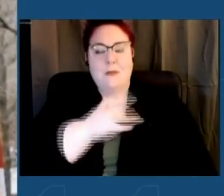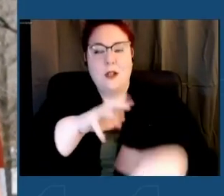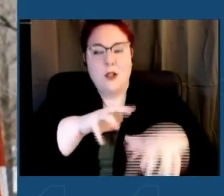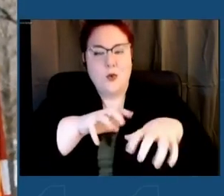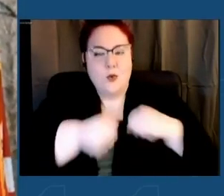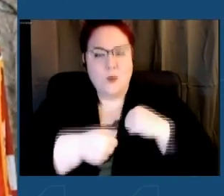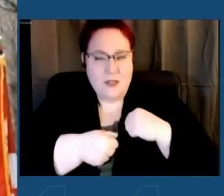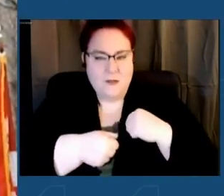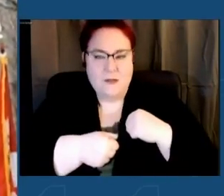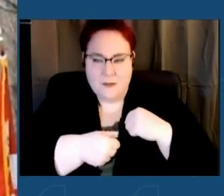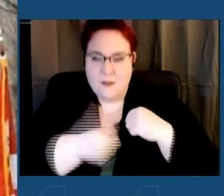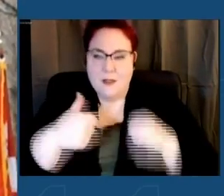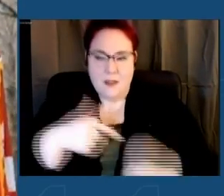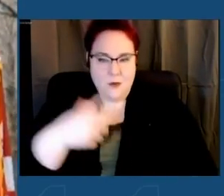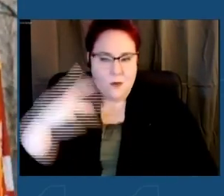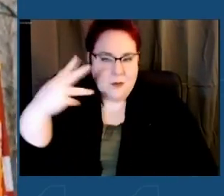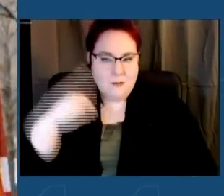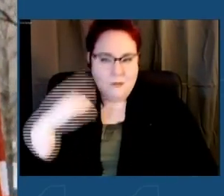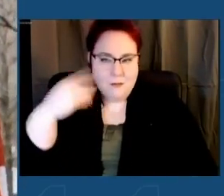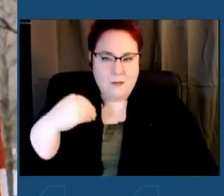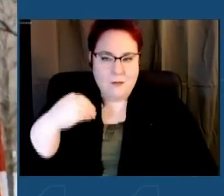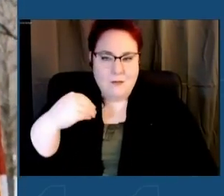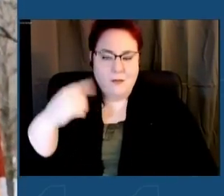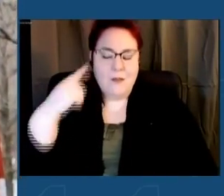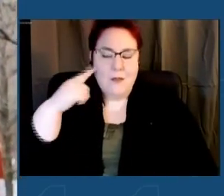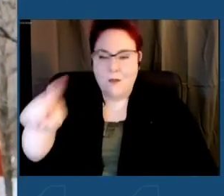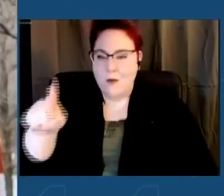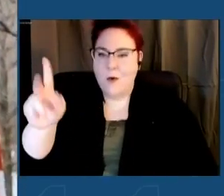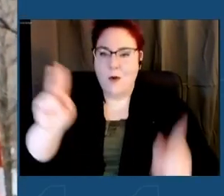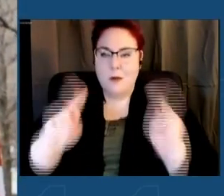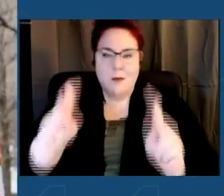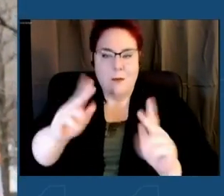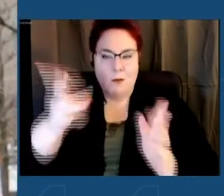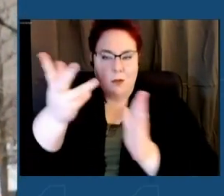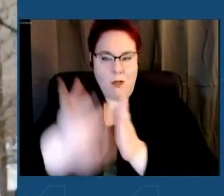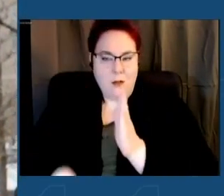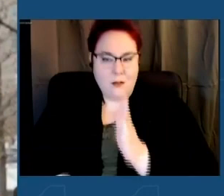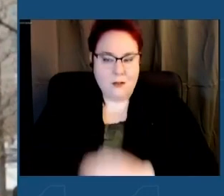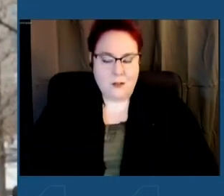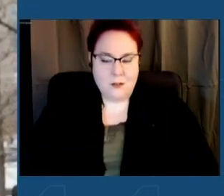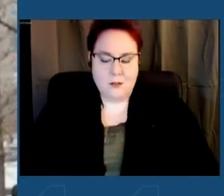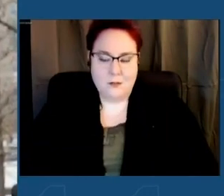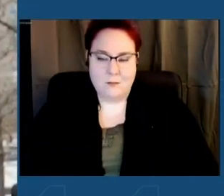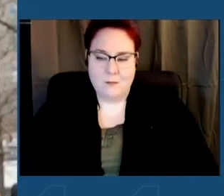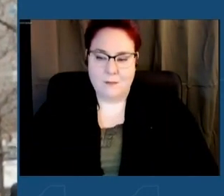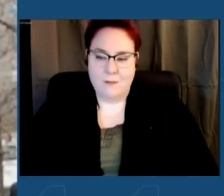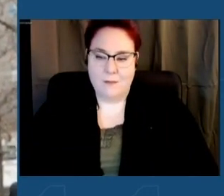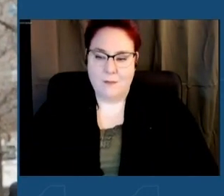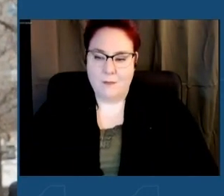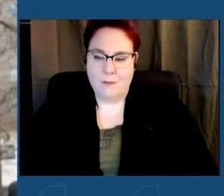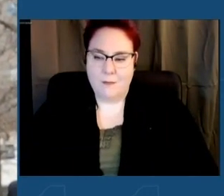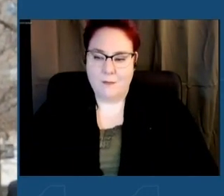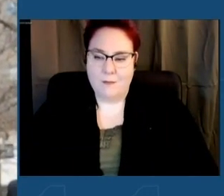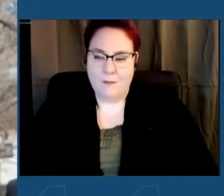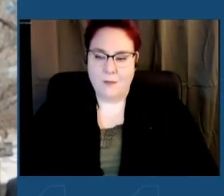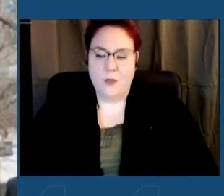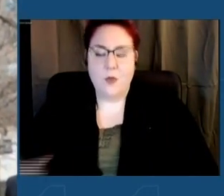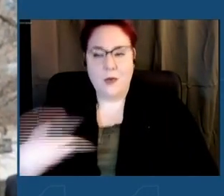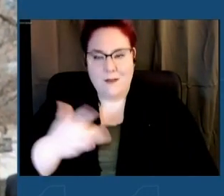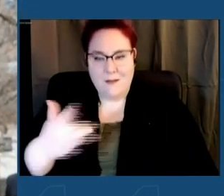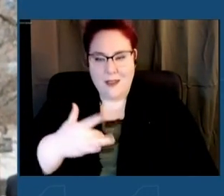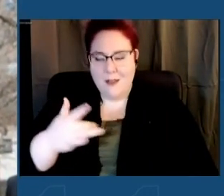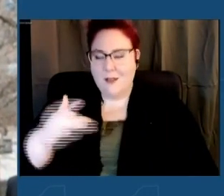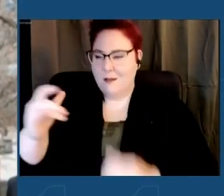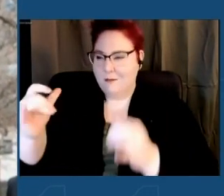hold for the ones we lost. We feel and share the hurt that the families have